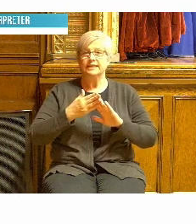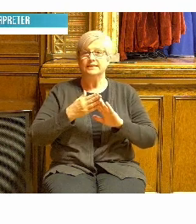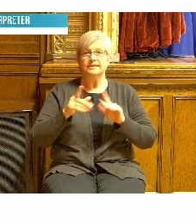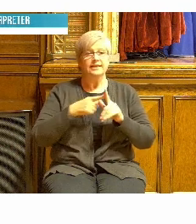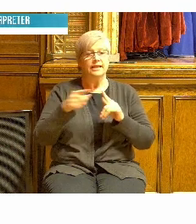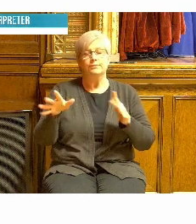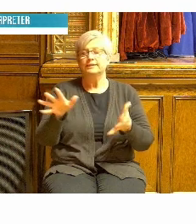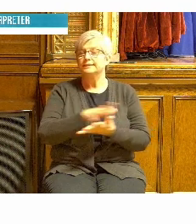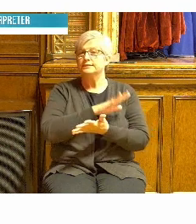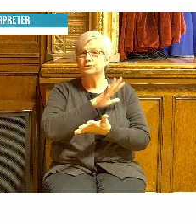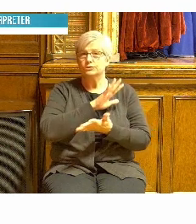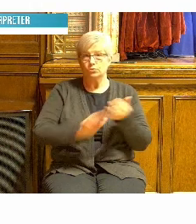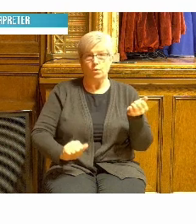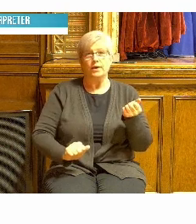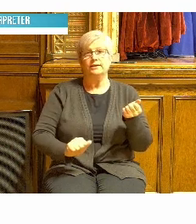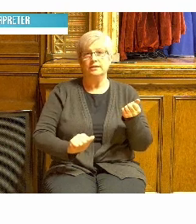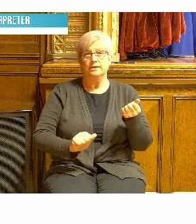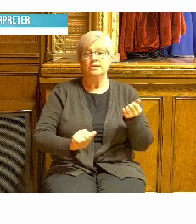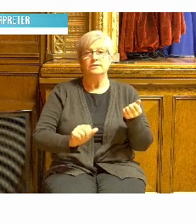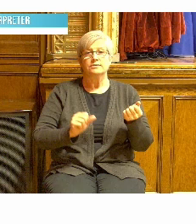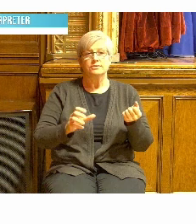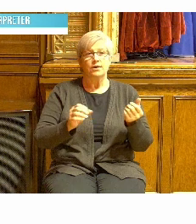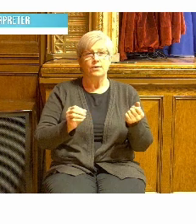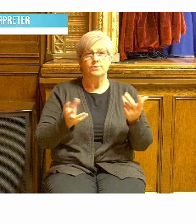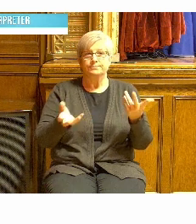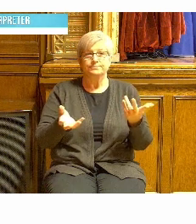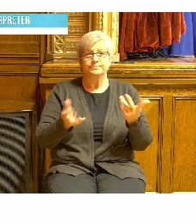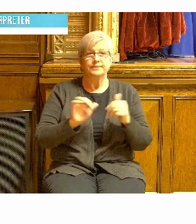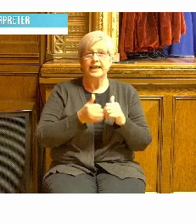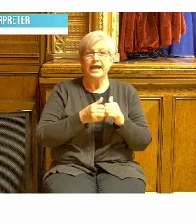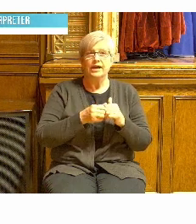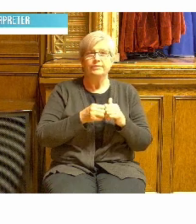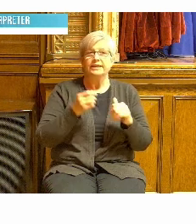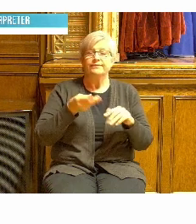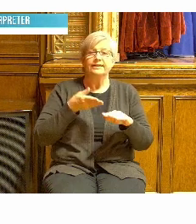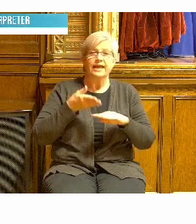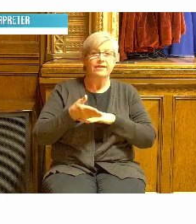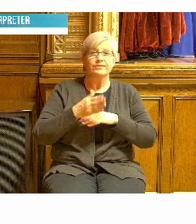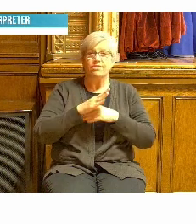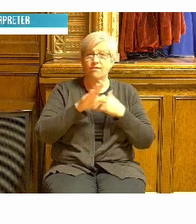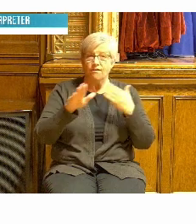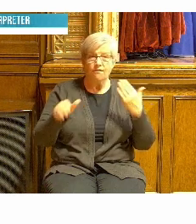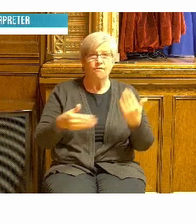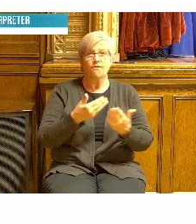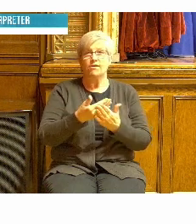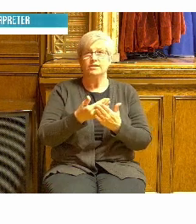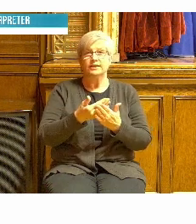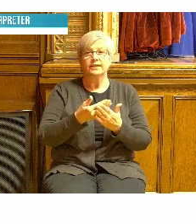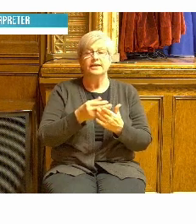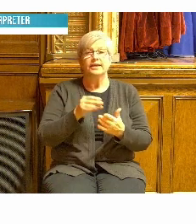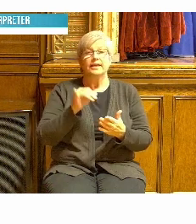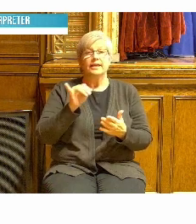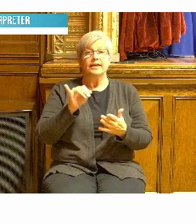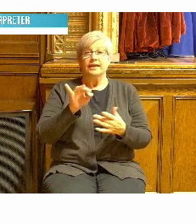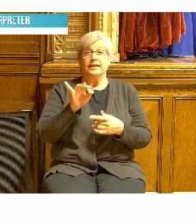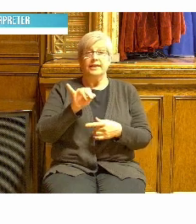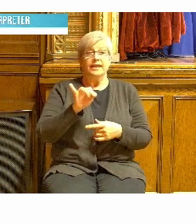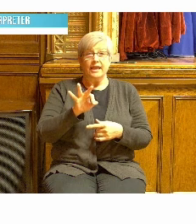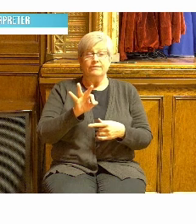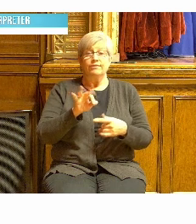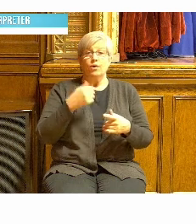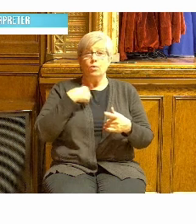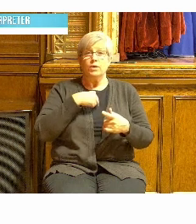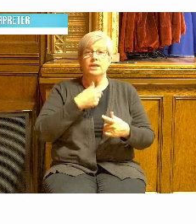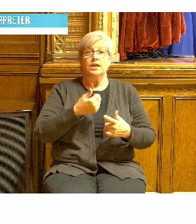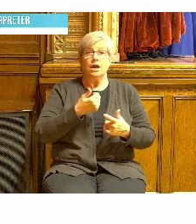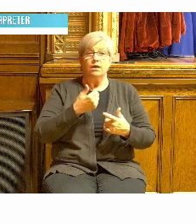were destroyed. So how, even after all of this, if we get up on our feet and